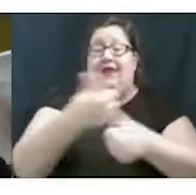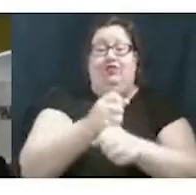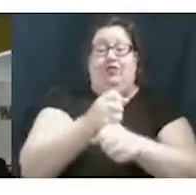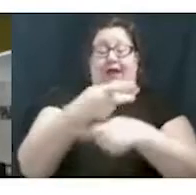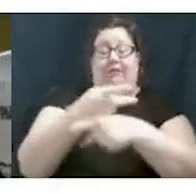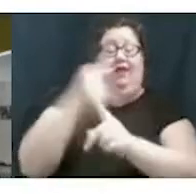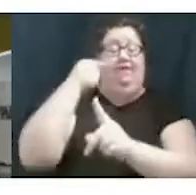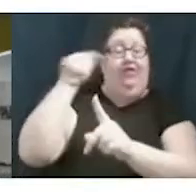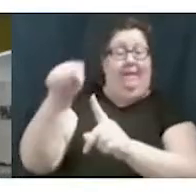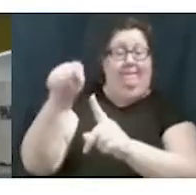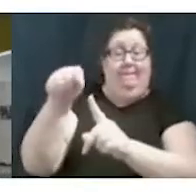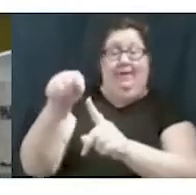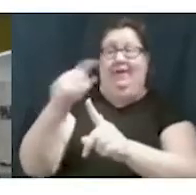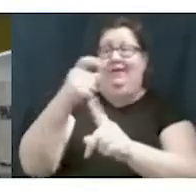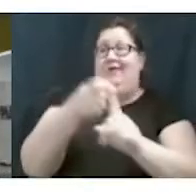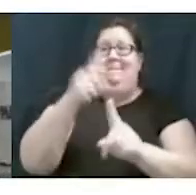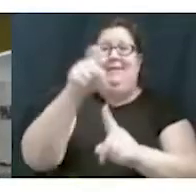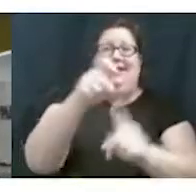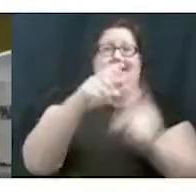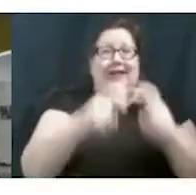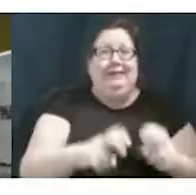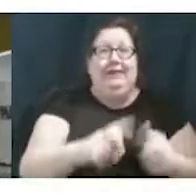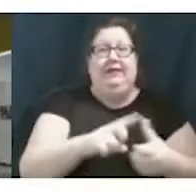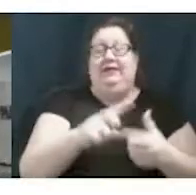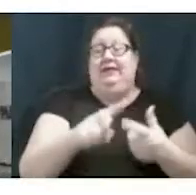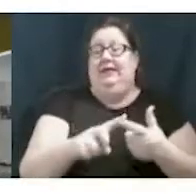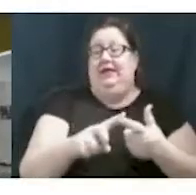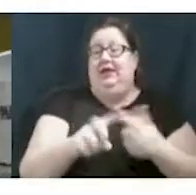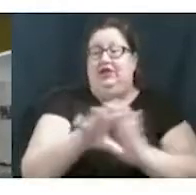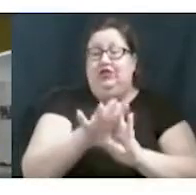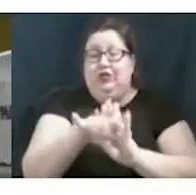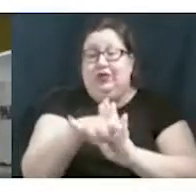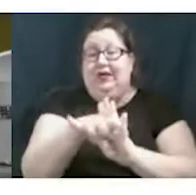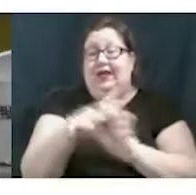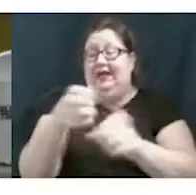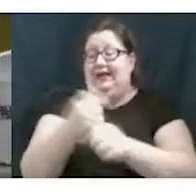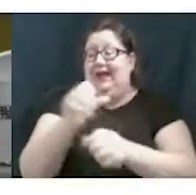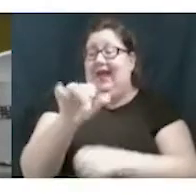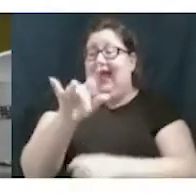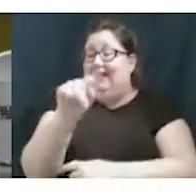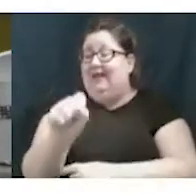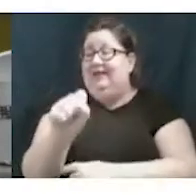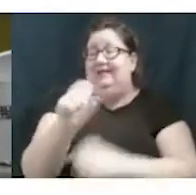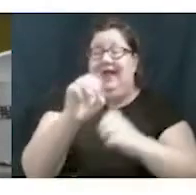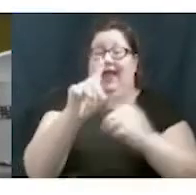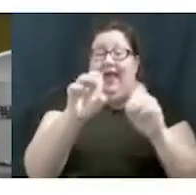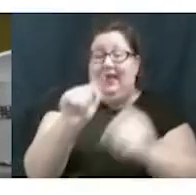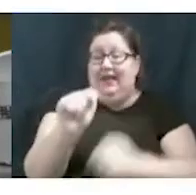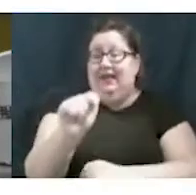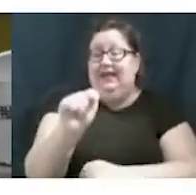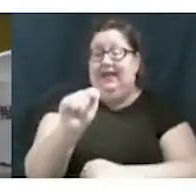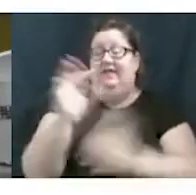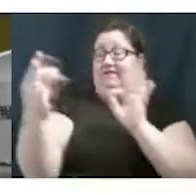everything from needs assessment, right? Shooting and getting assets, editing, getting feedback, and then eventually